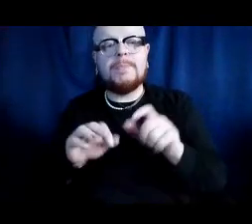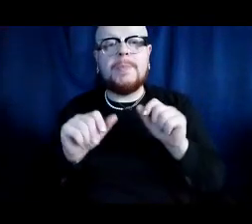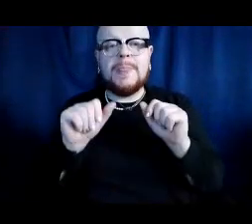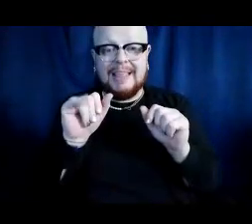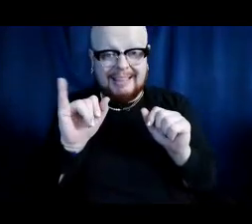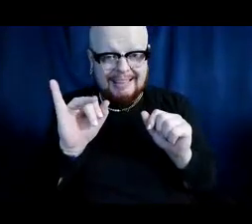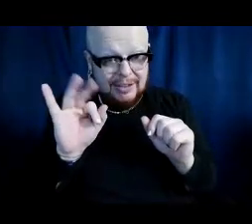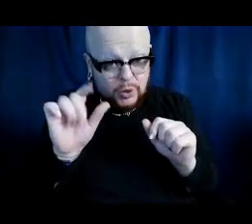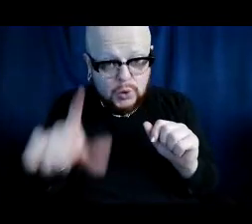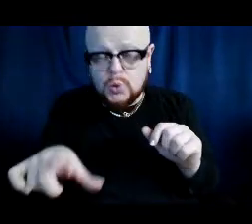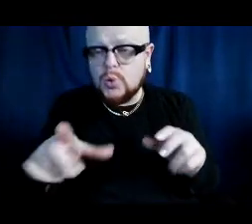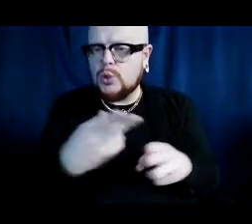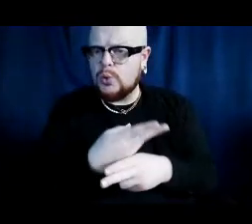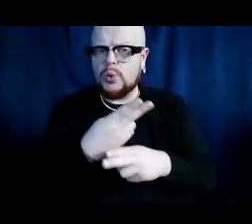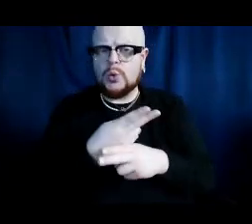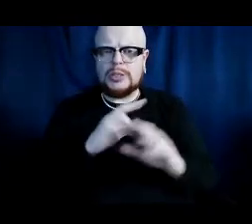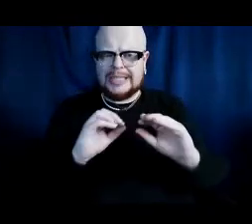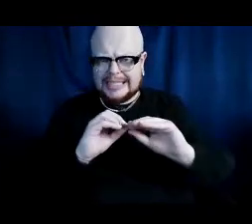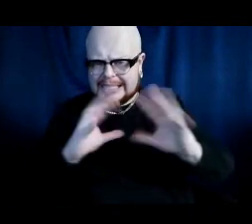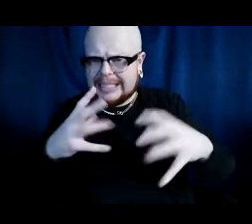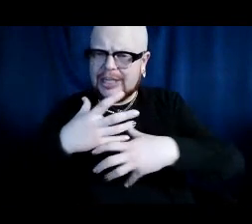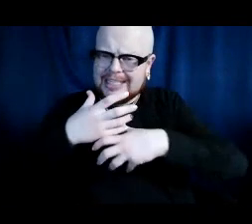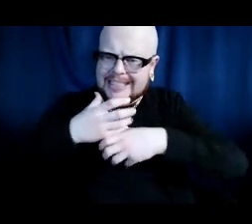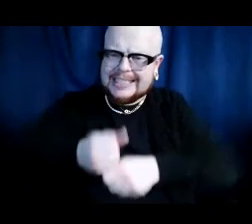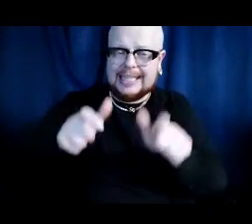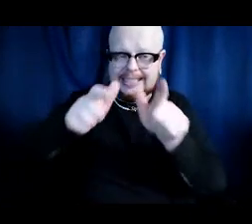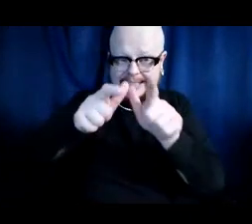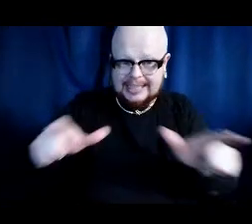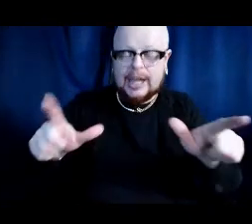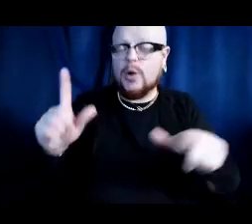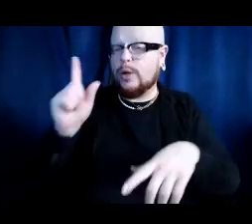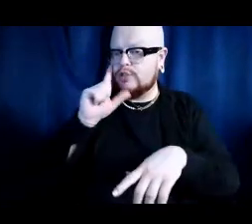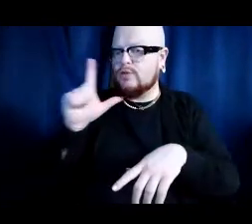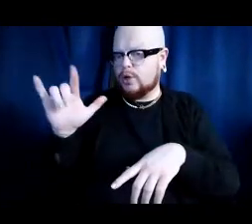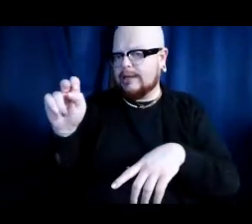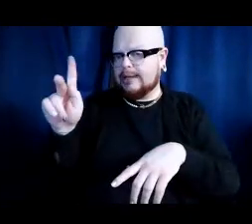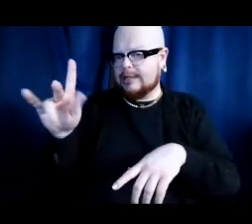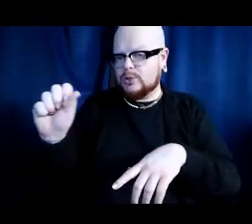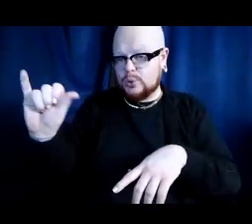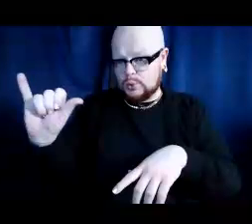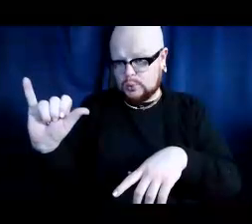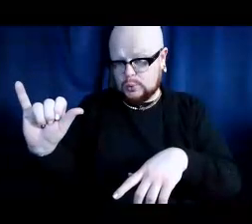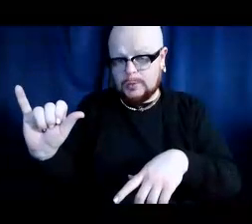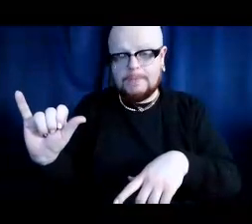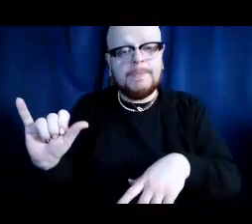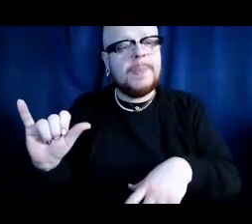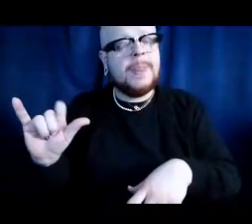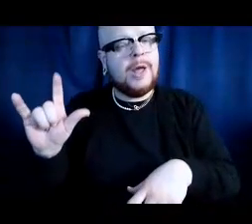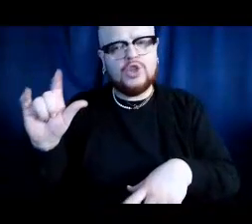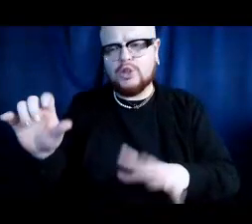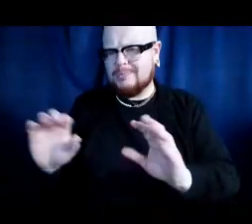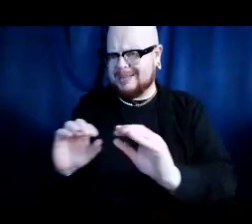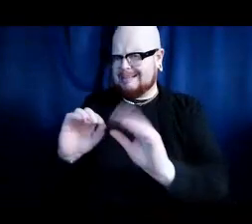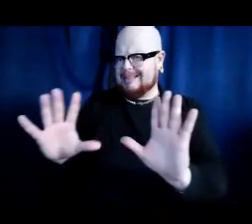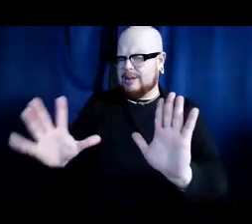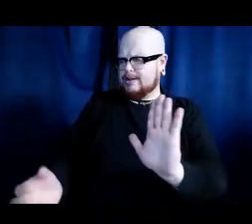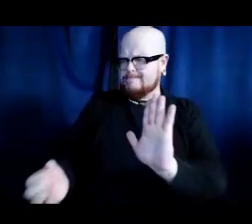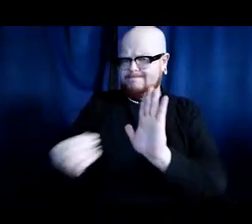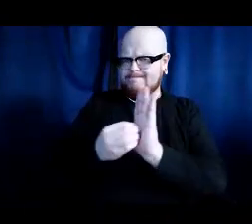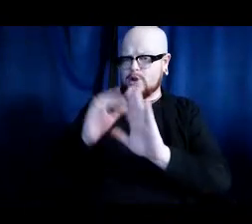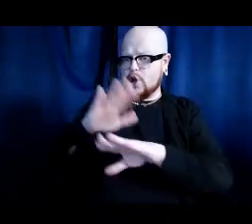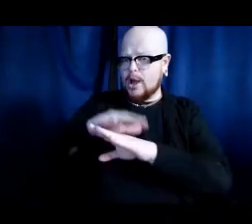of the information on the page and also independently. They should clearly indicate their destination or action